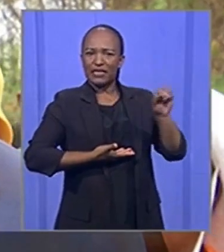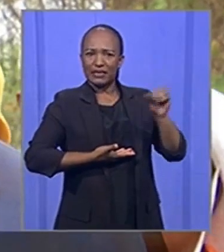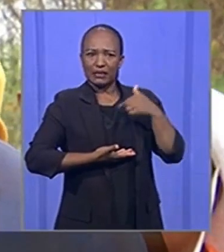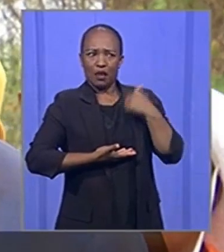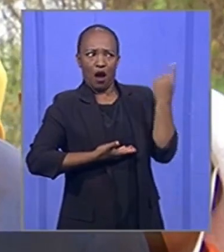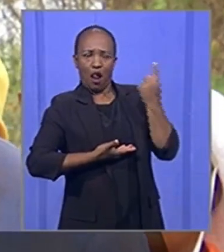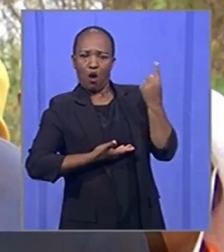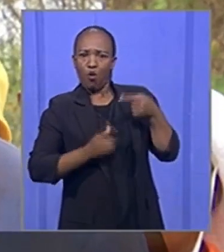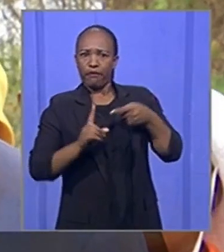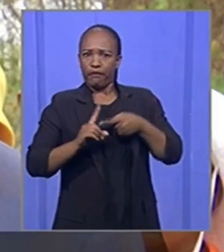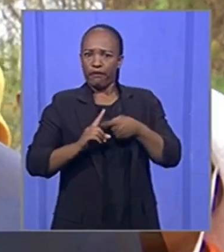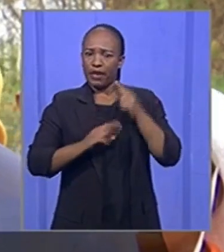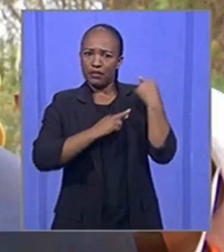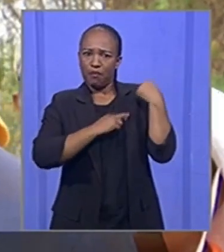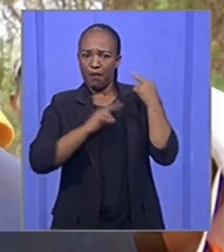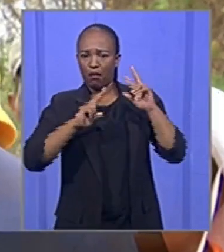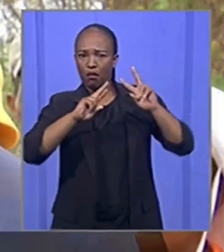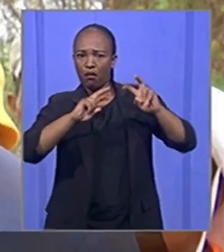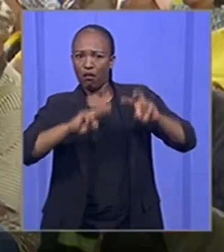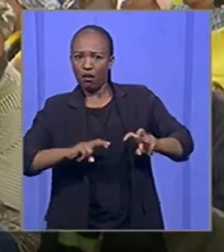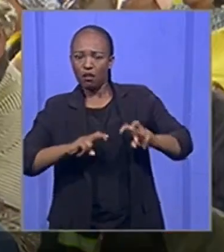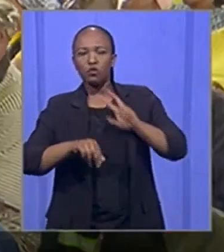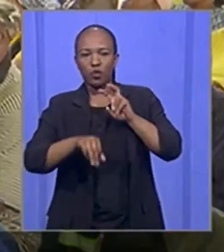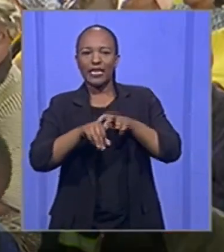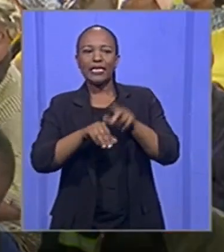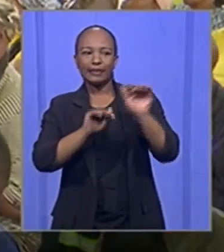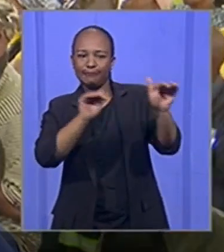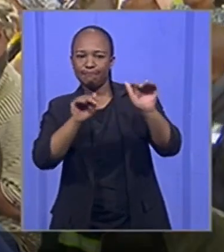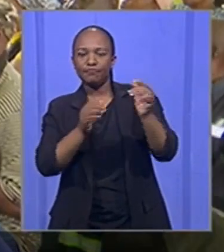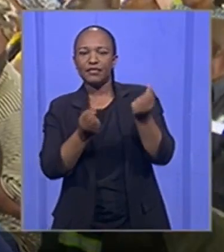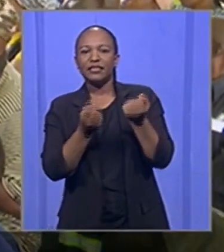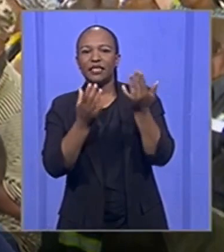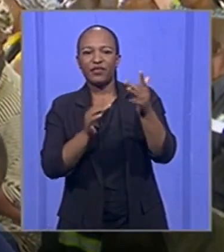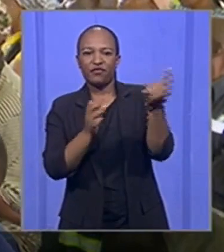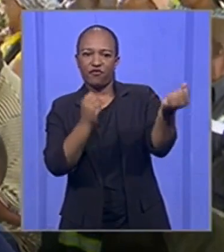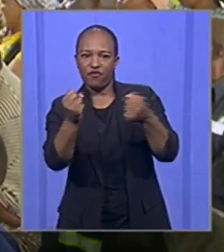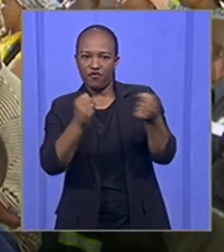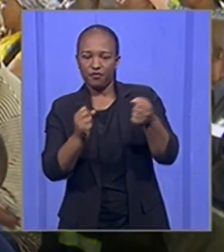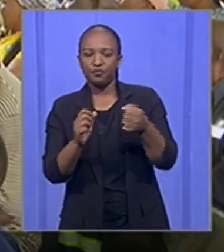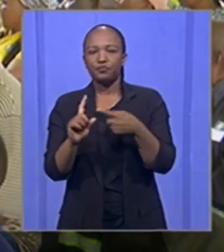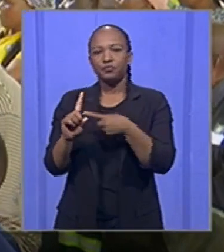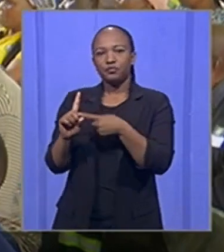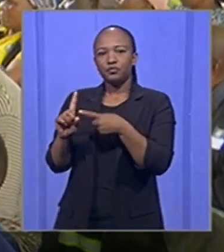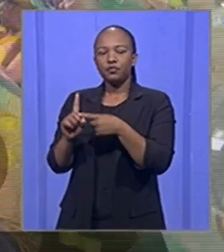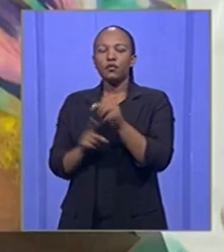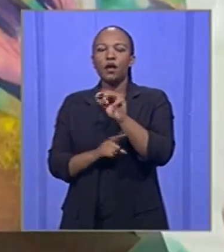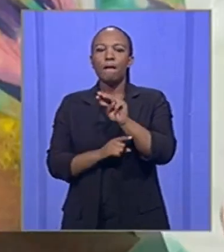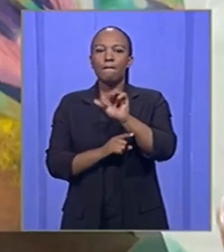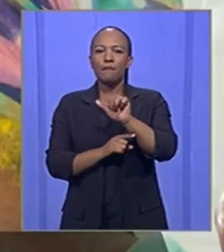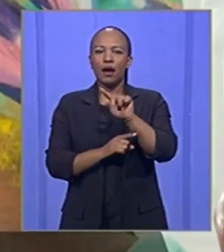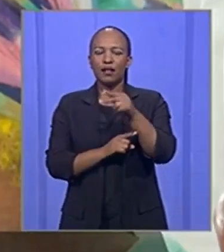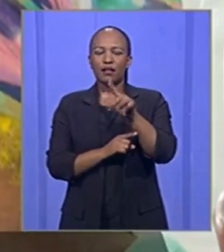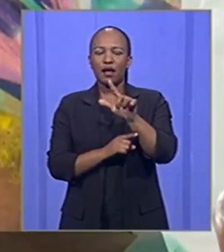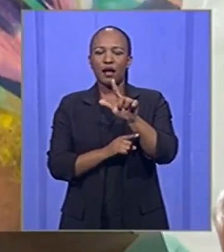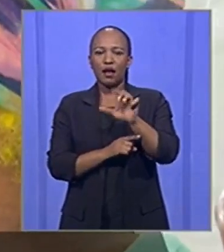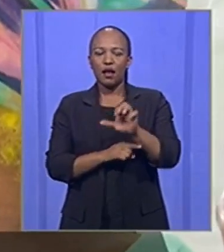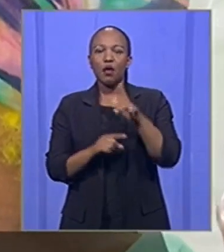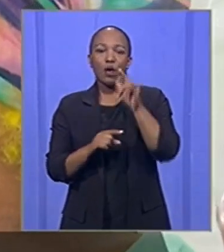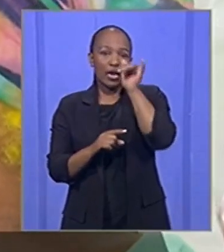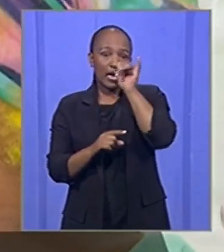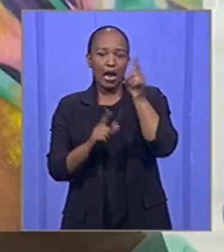can effectively provide the required service. Mathale a re go ne go se phoso go thuntsiwa ga babelaelwa ke maphodisi